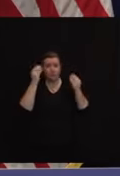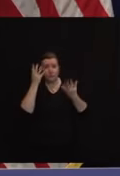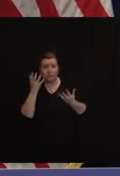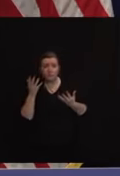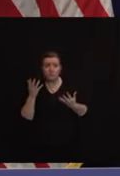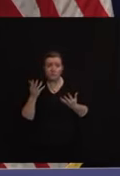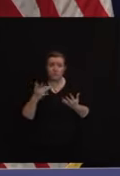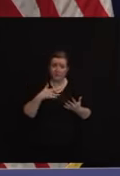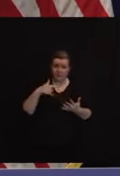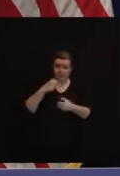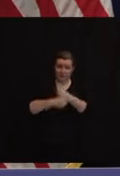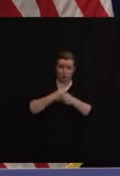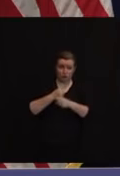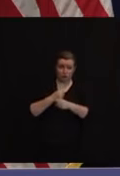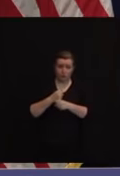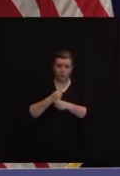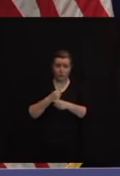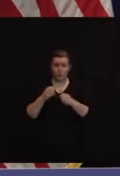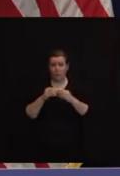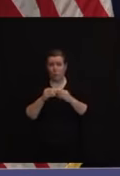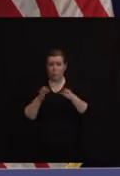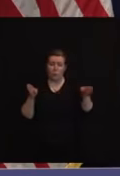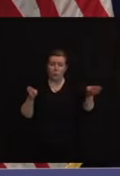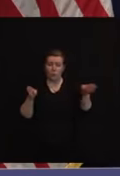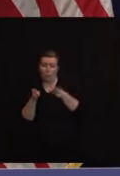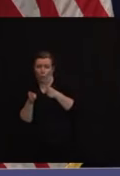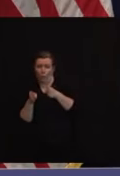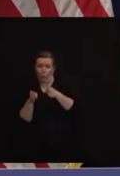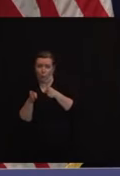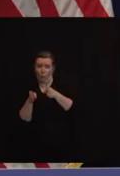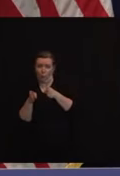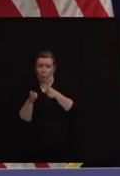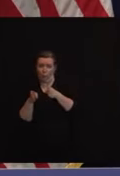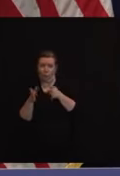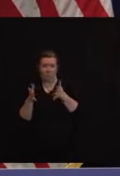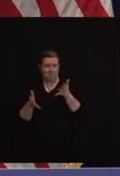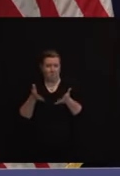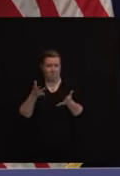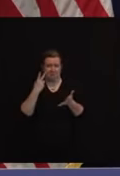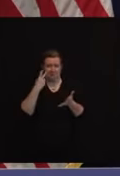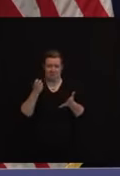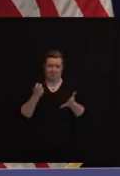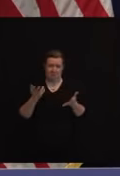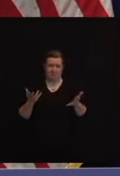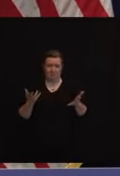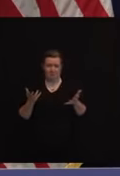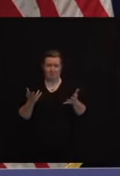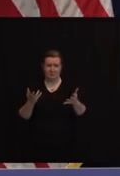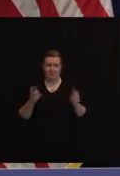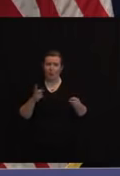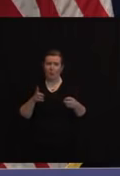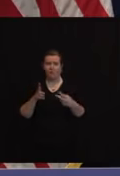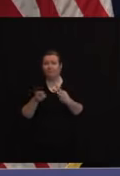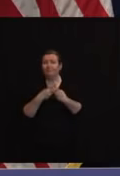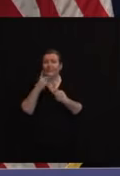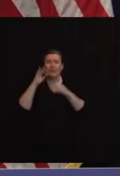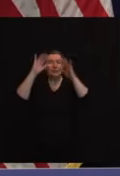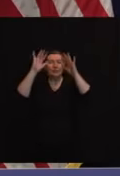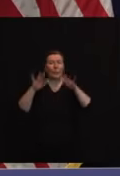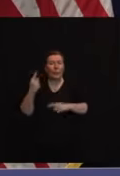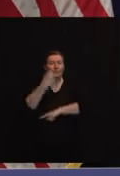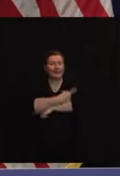school year, to the best of my knowledge, with the exception of possibly spending some of the snow days that weren't used. So we're not going to shorten the